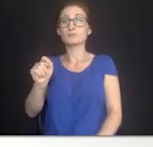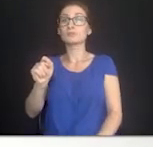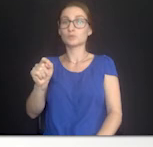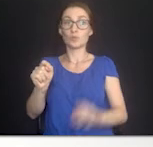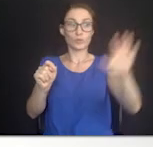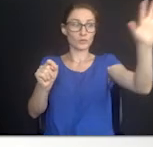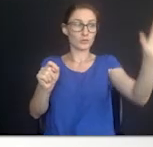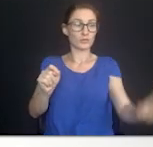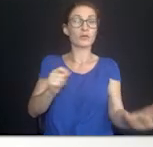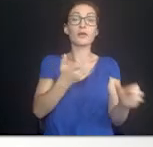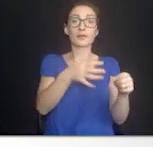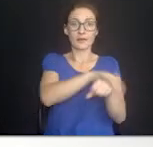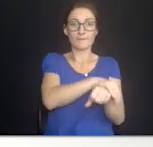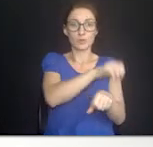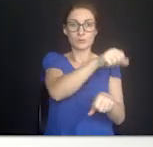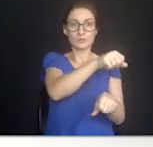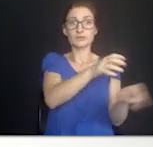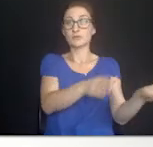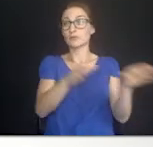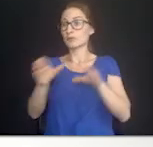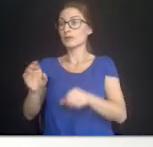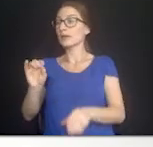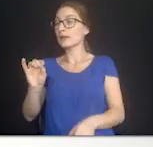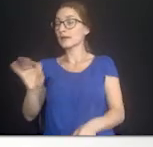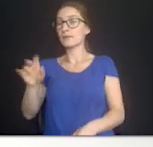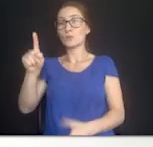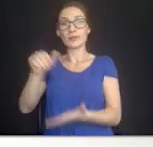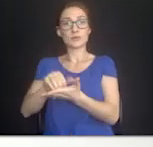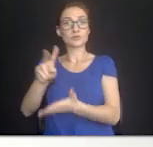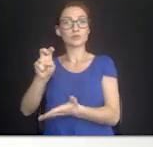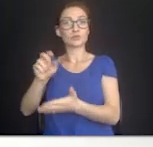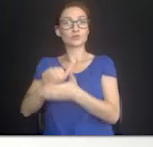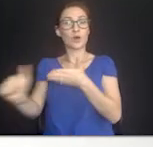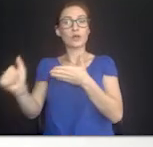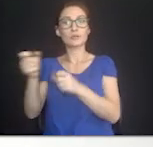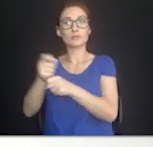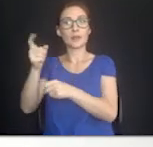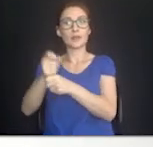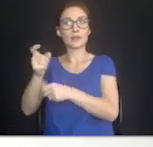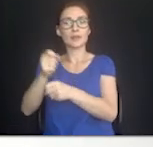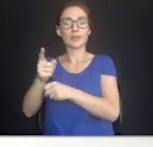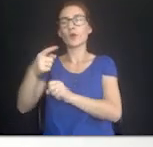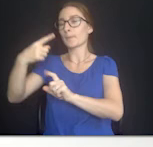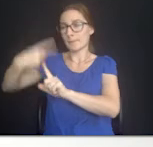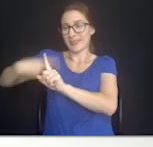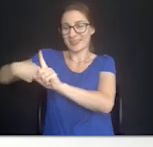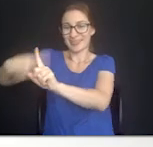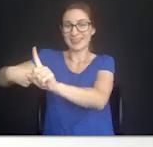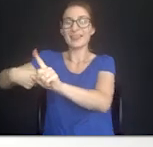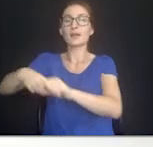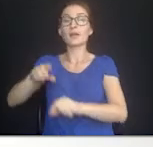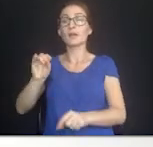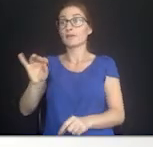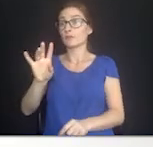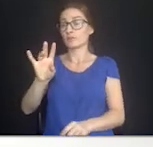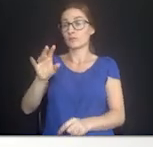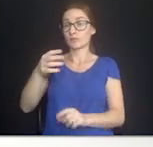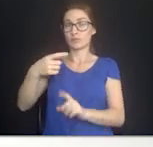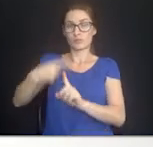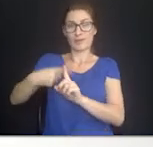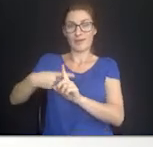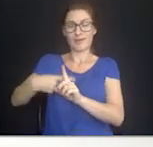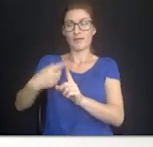But if I have $1,200 a month and my rent is $800 a month or $700 a month, I've